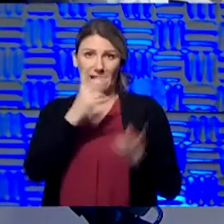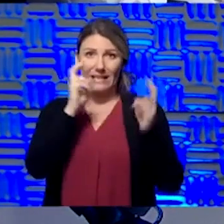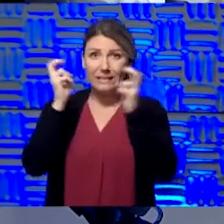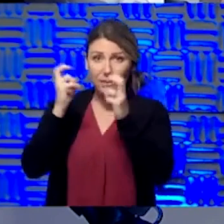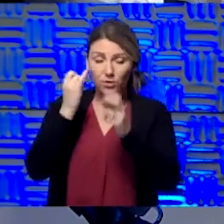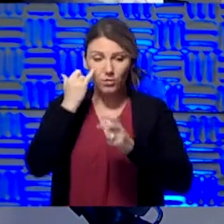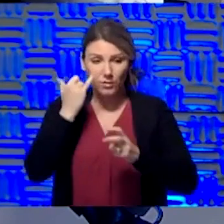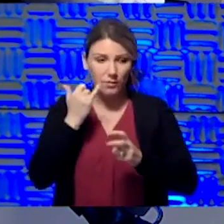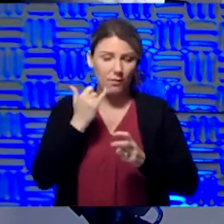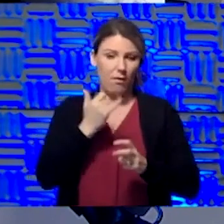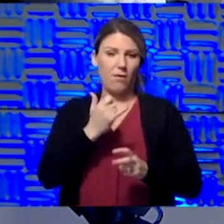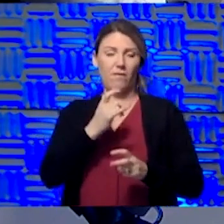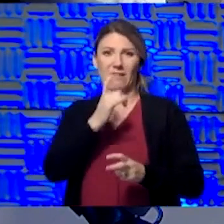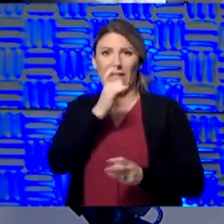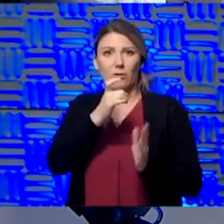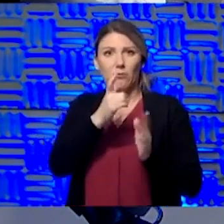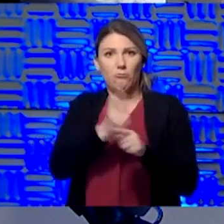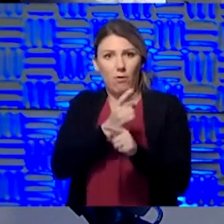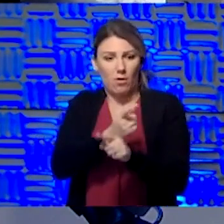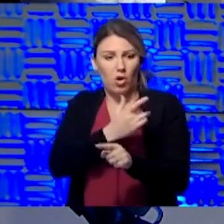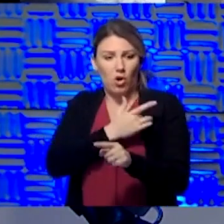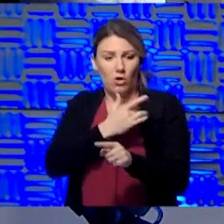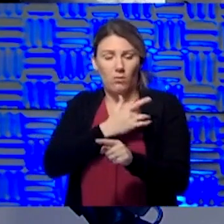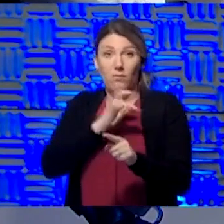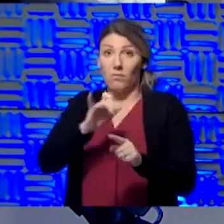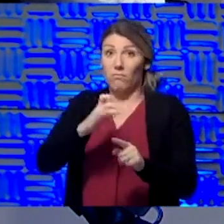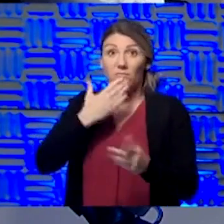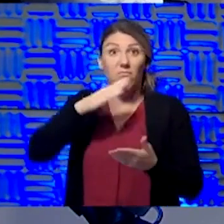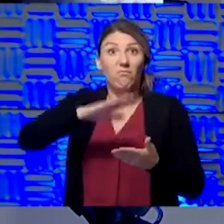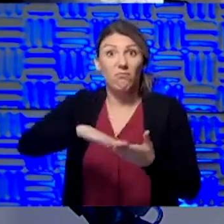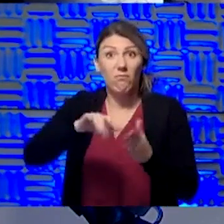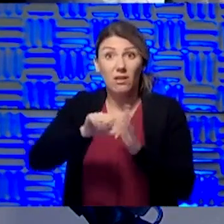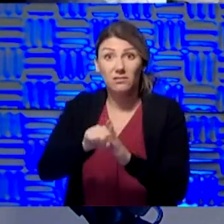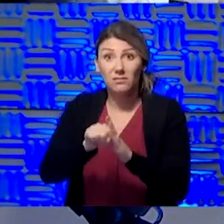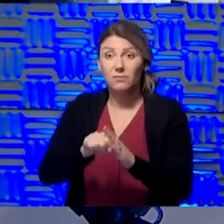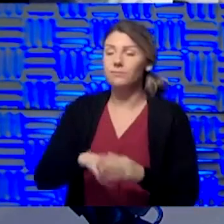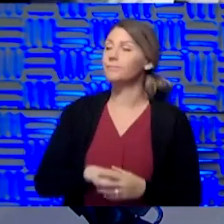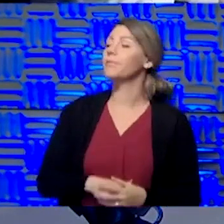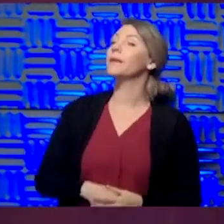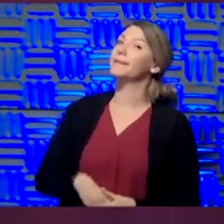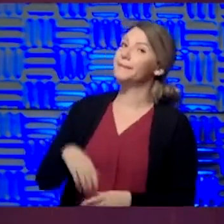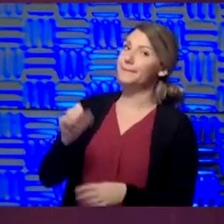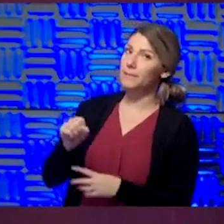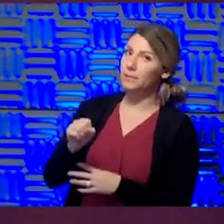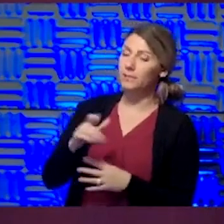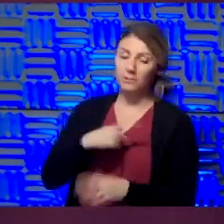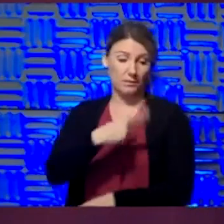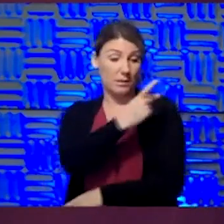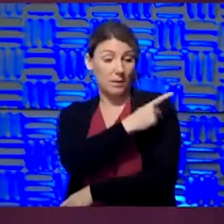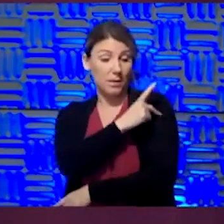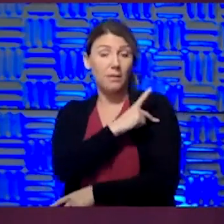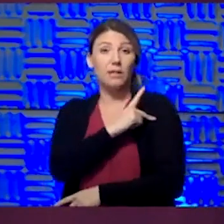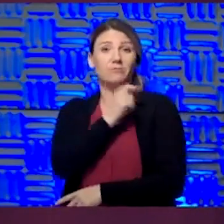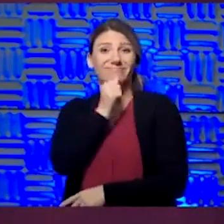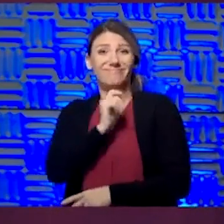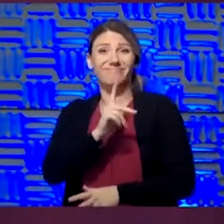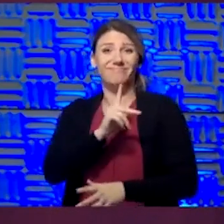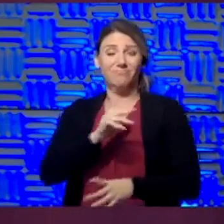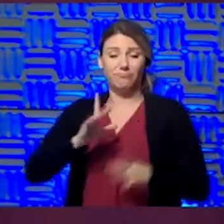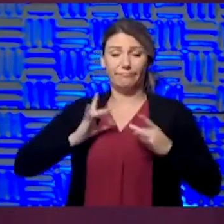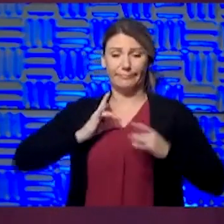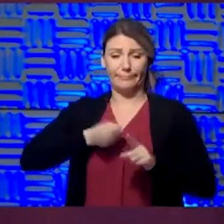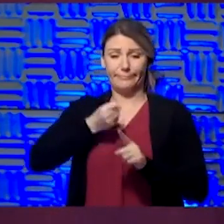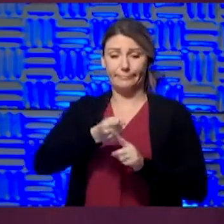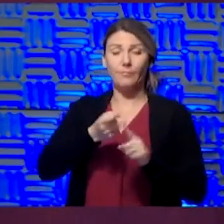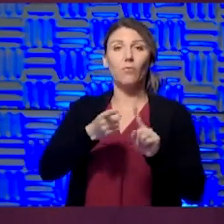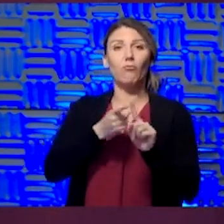having irregular heartbeats, that's a really bad sign. Yes. So patients who are suffering from COVID-19,